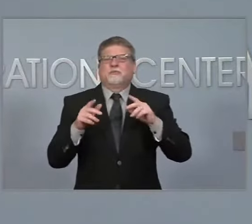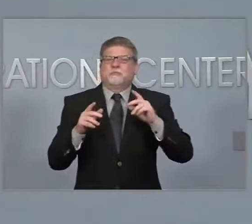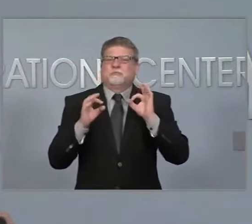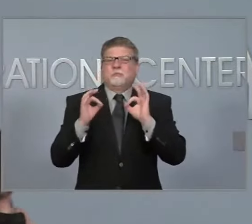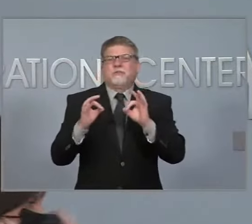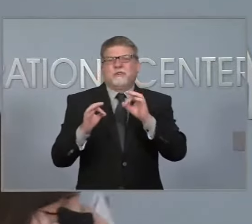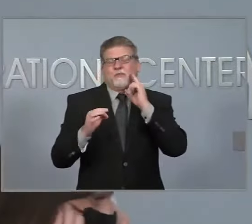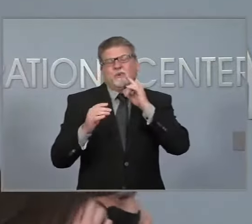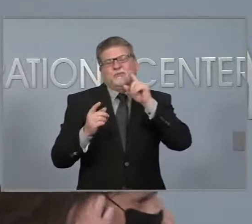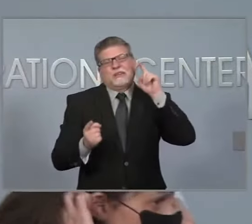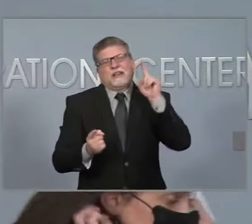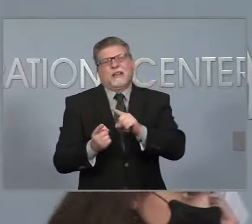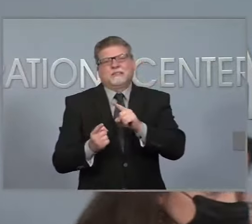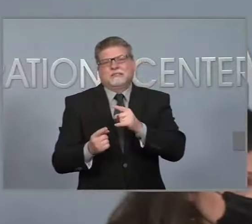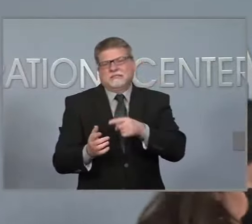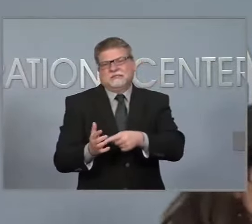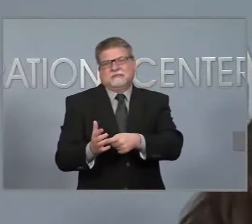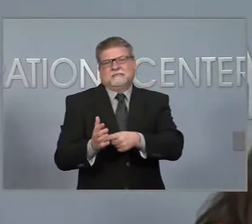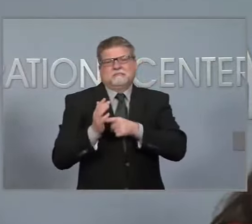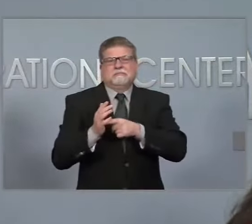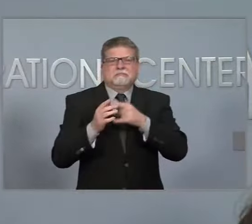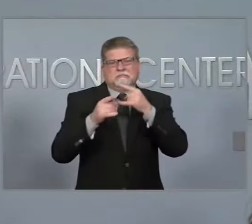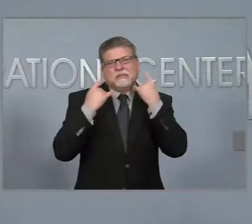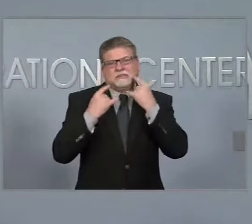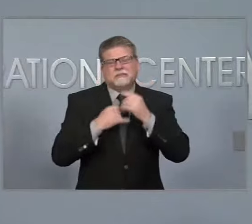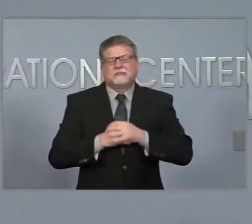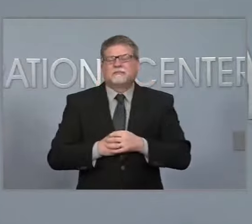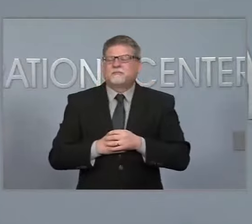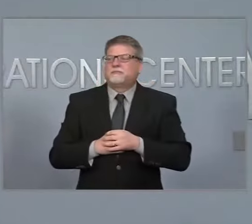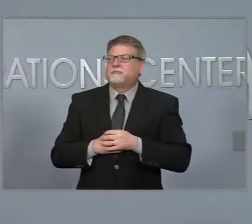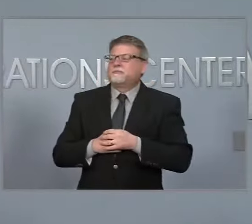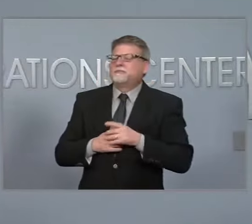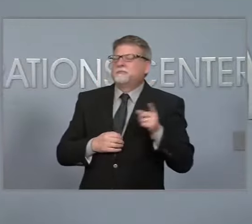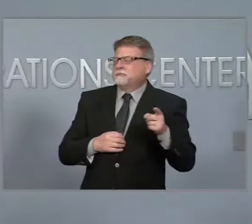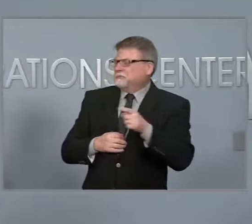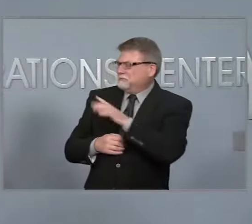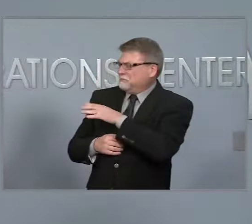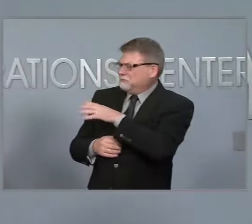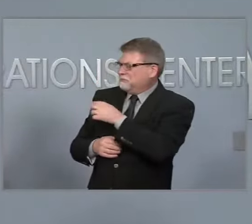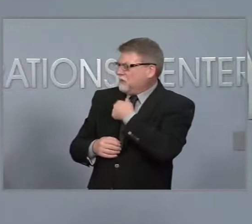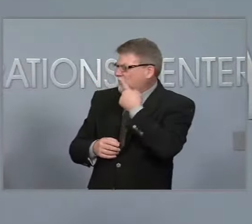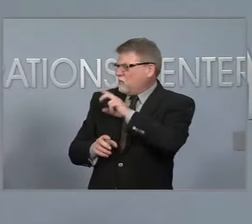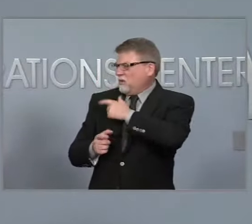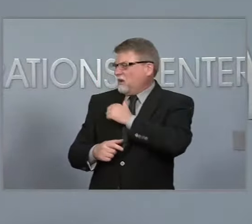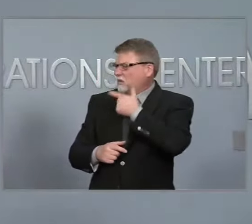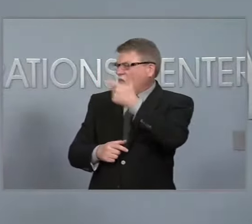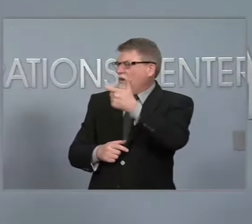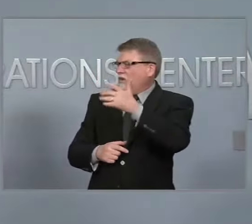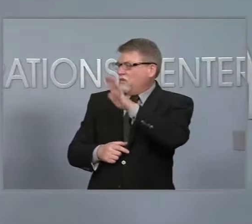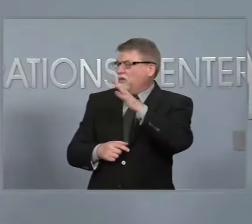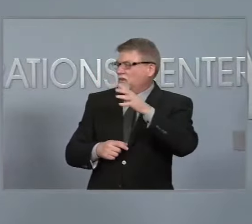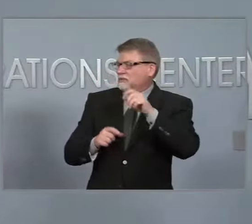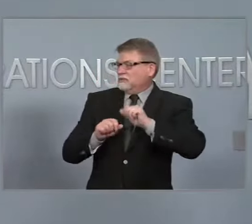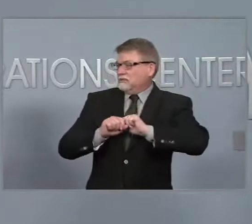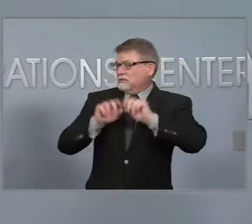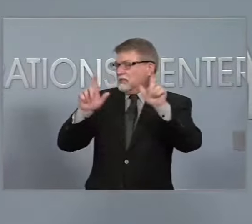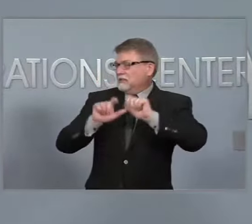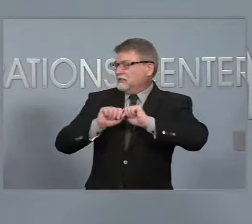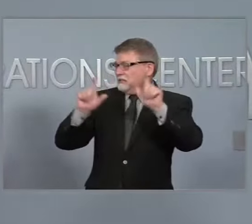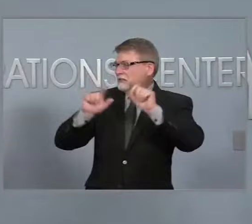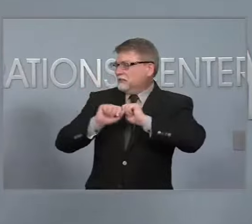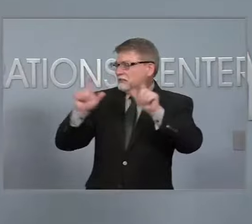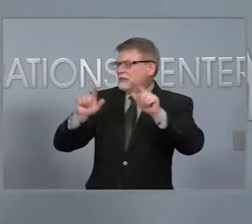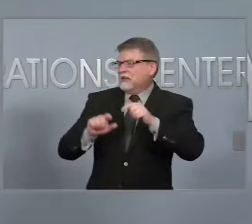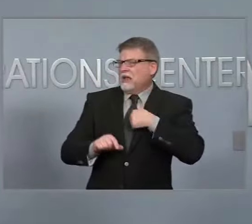bring back, you went through that data metrics slideshow. One of the things I noticed was there was quite a curve with vaccinations.